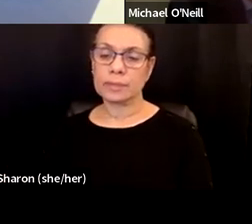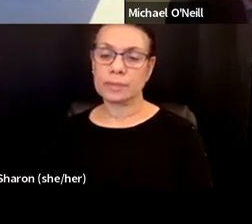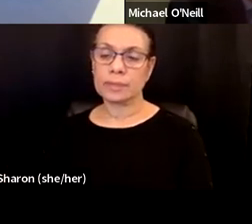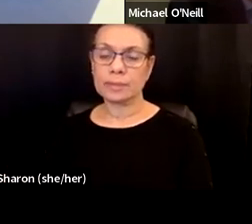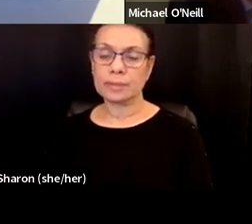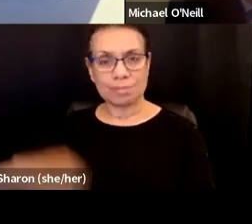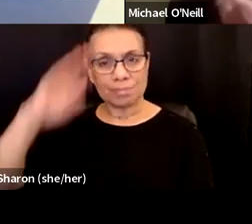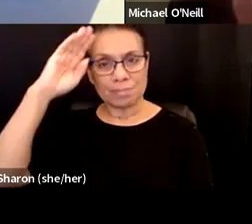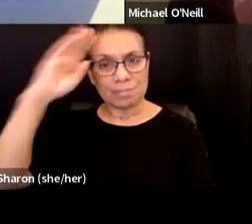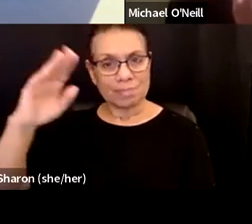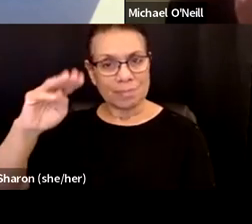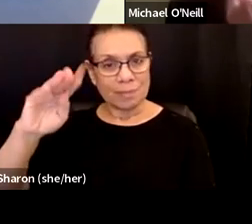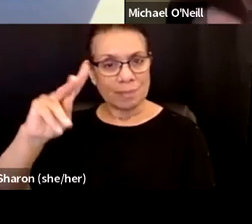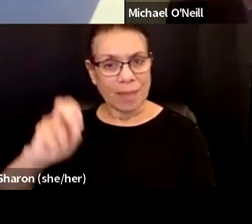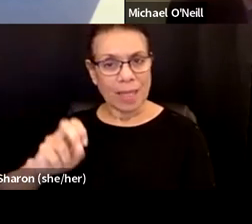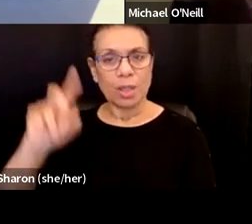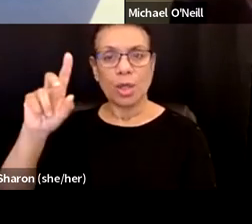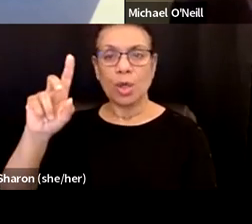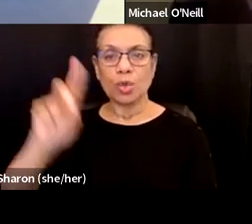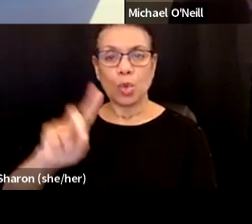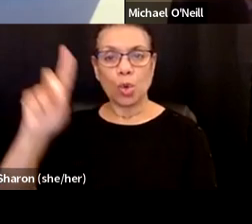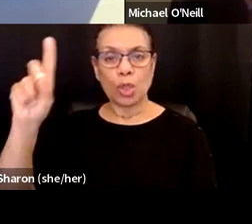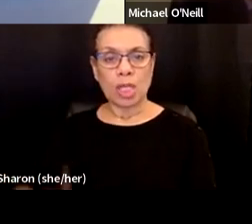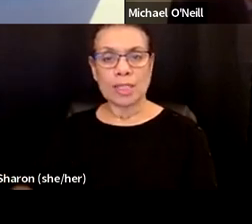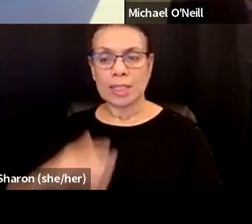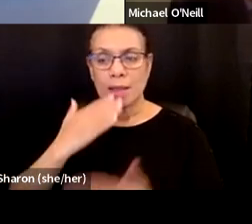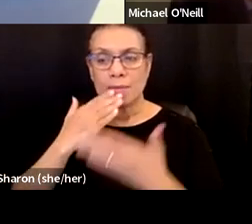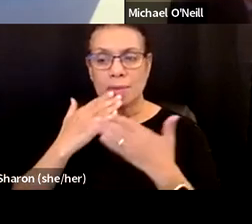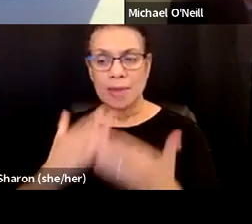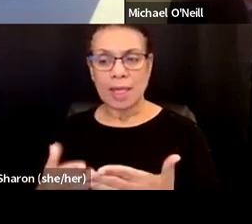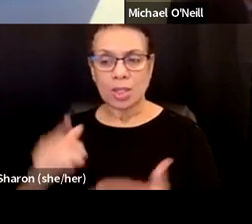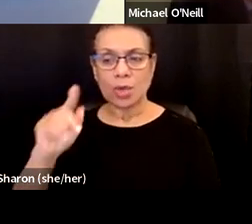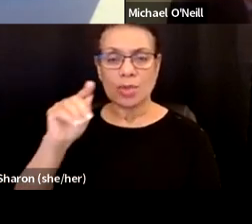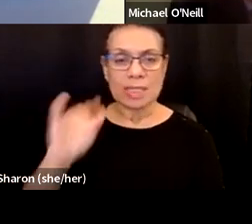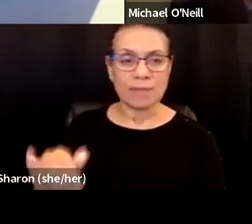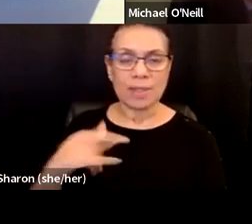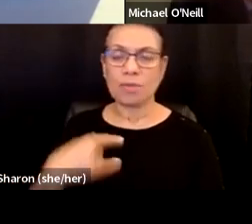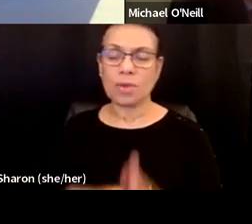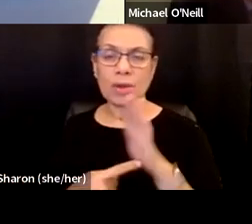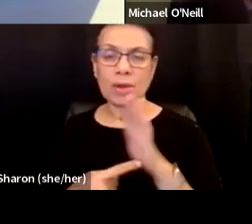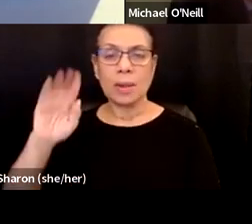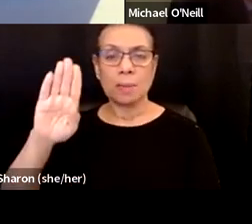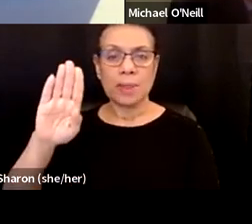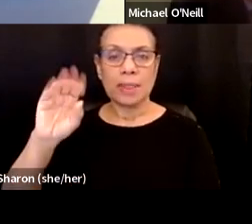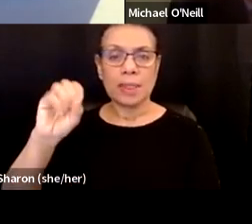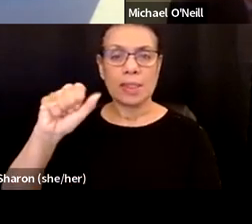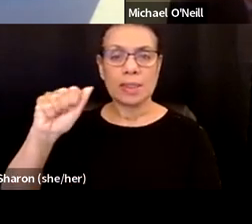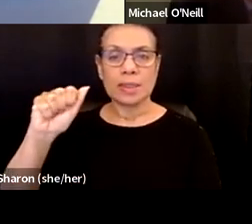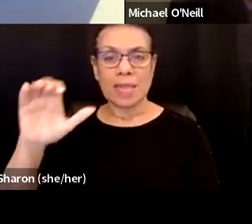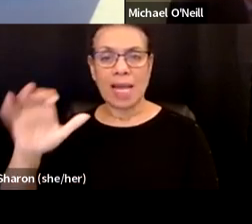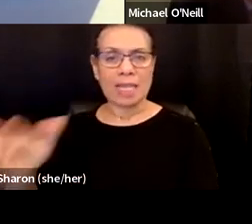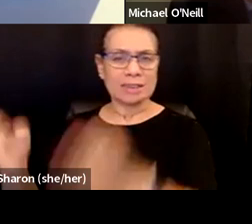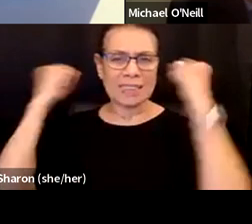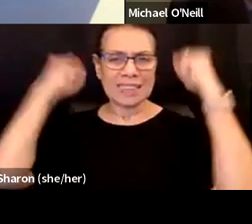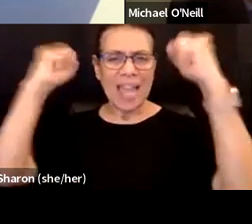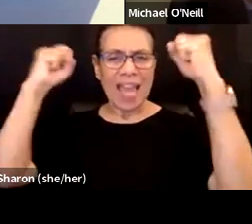mike heischmann dorchester basher thank you sarah and tiffany for representing visak on the school committee hooray for